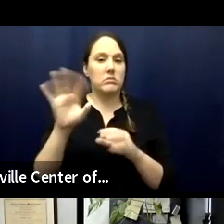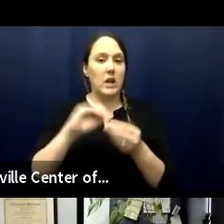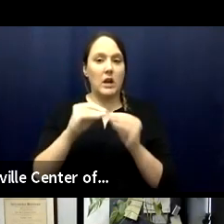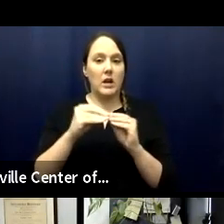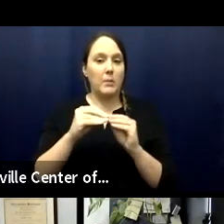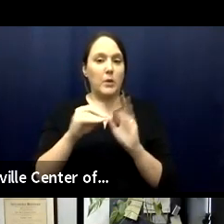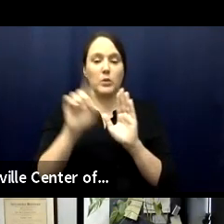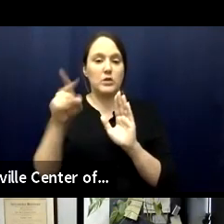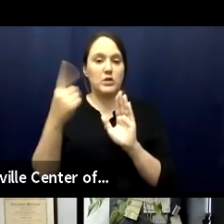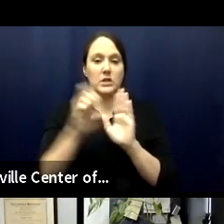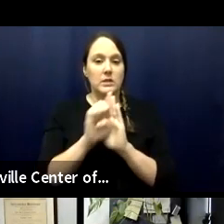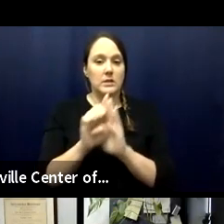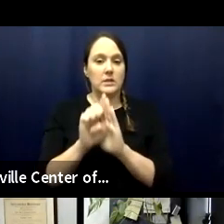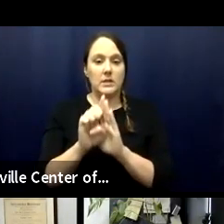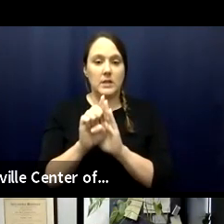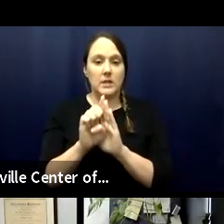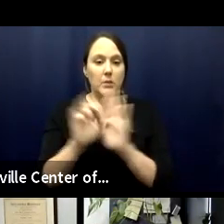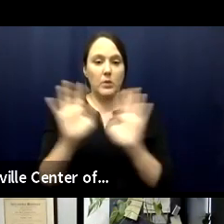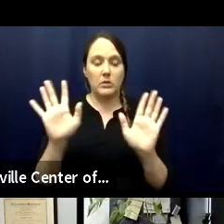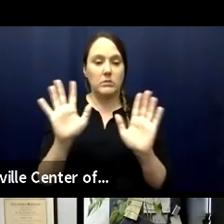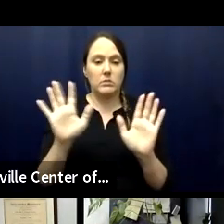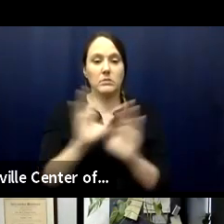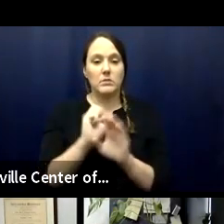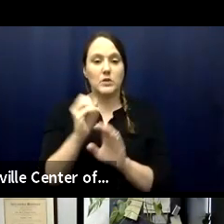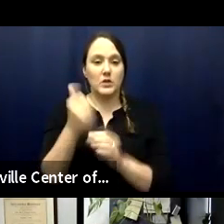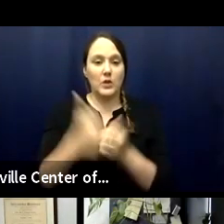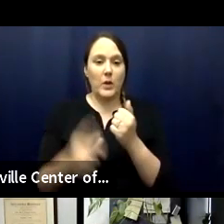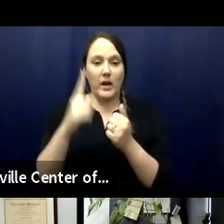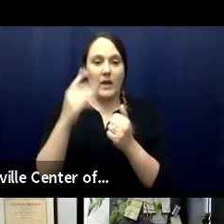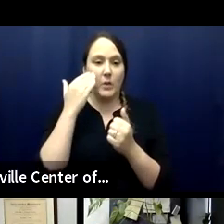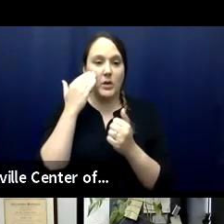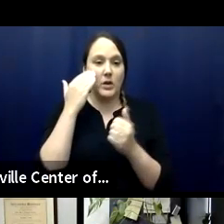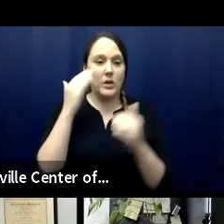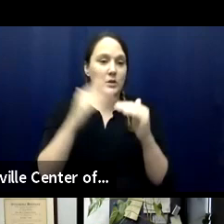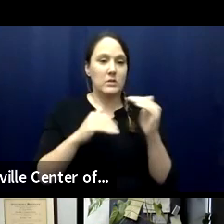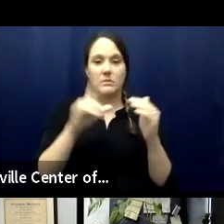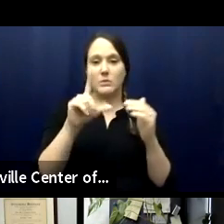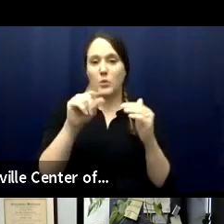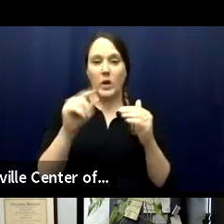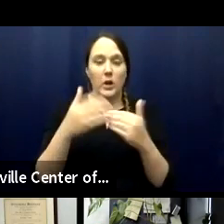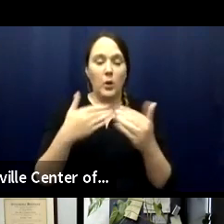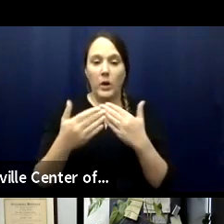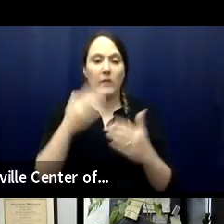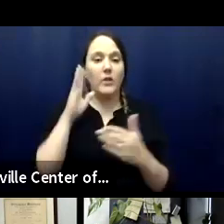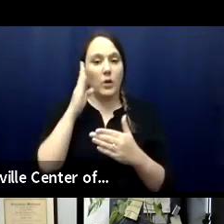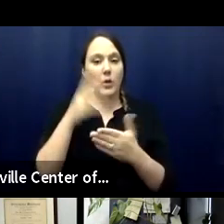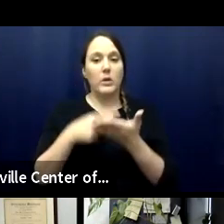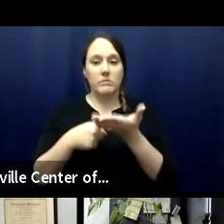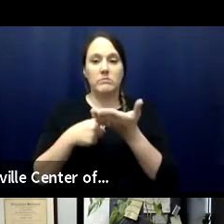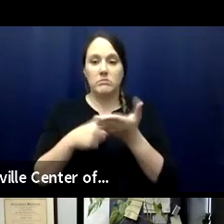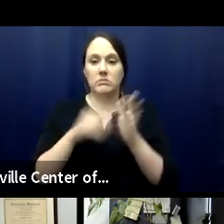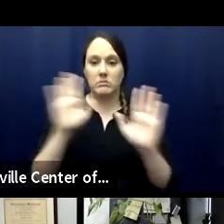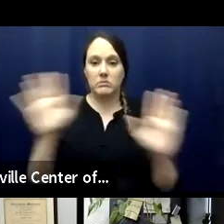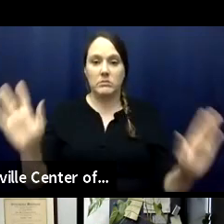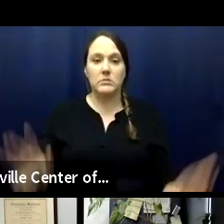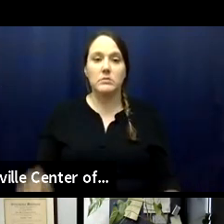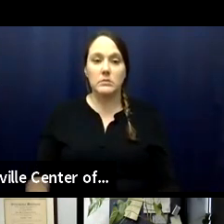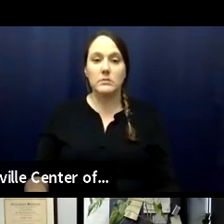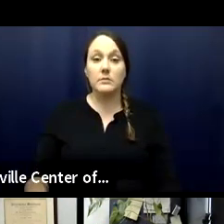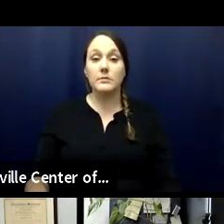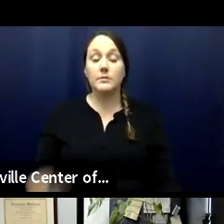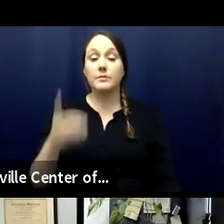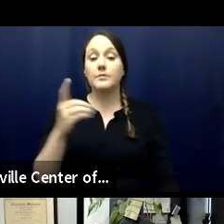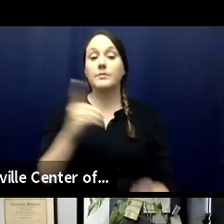an example. That wasn't a, just so everybody knows, that 20 or whatever, that would be up for discussion. Dr.